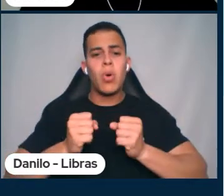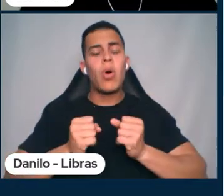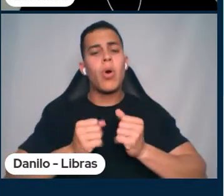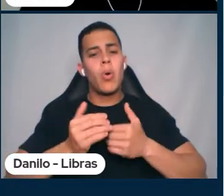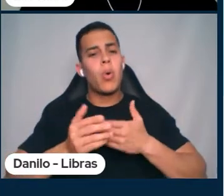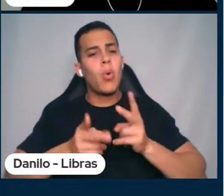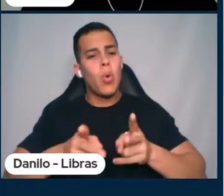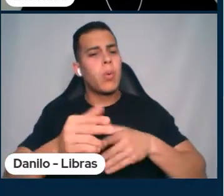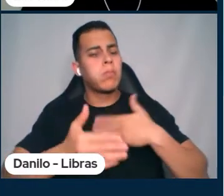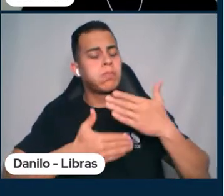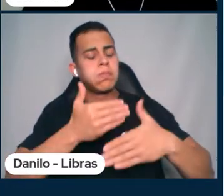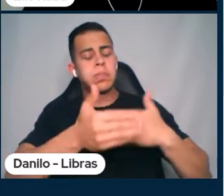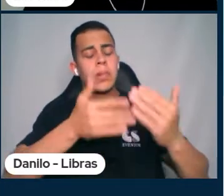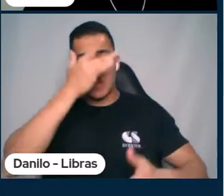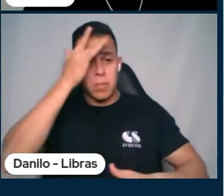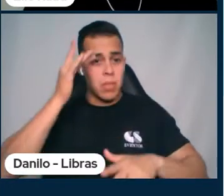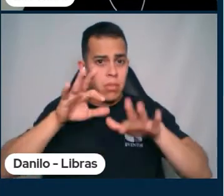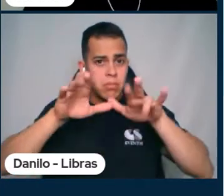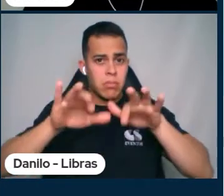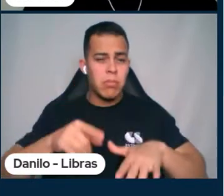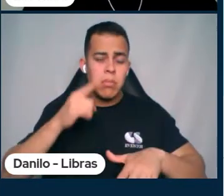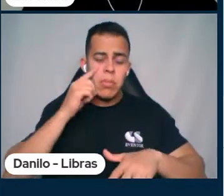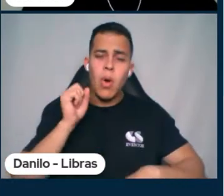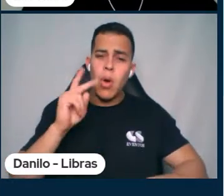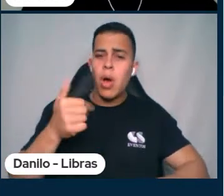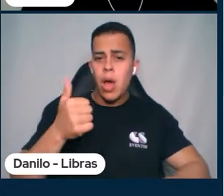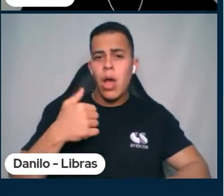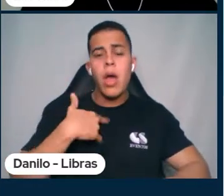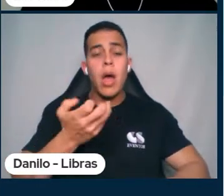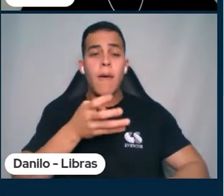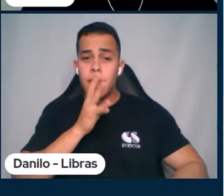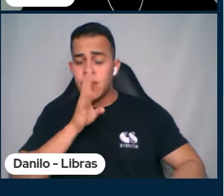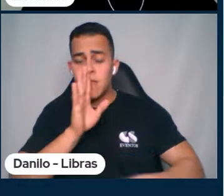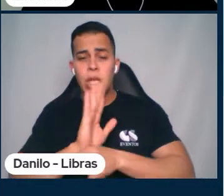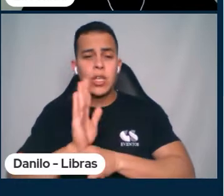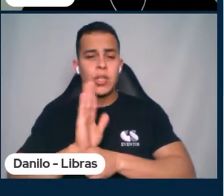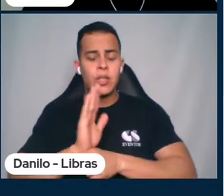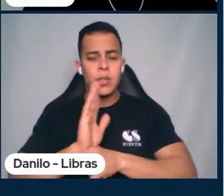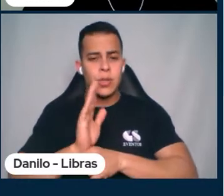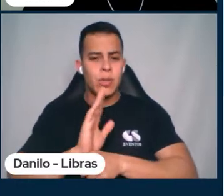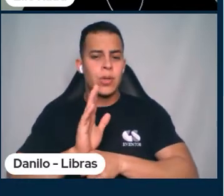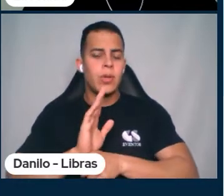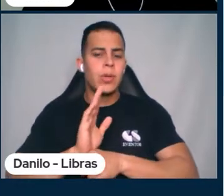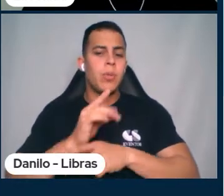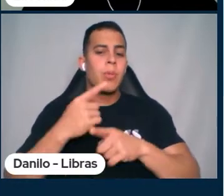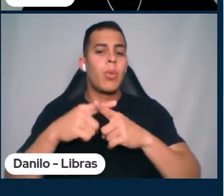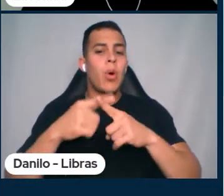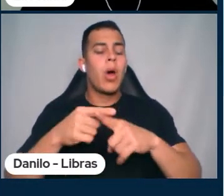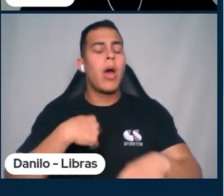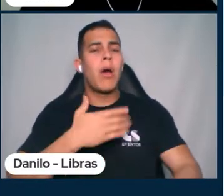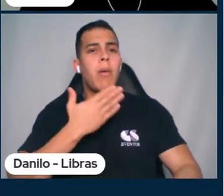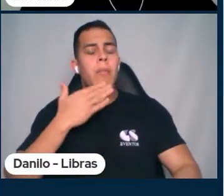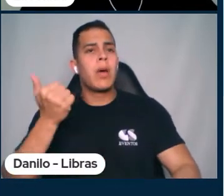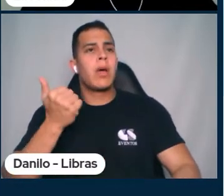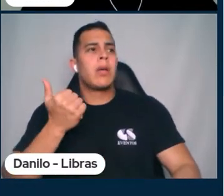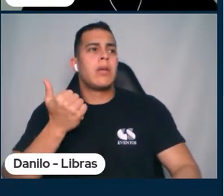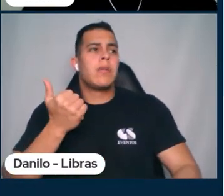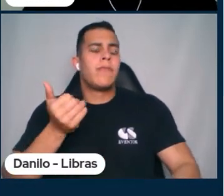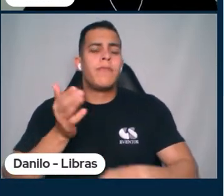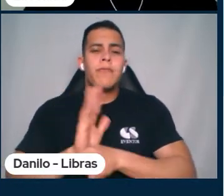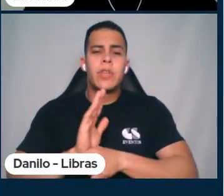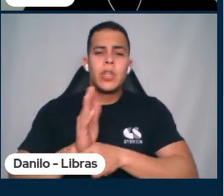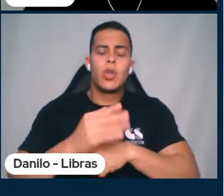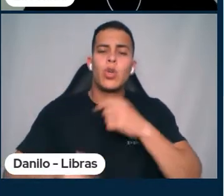pages. And in this case, Google will return the first video that appeared on the